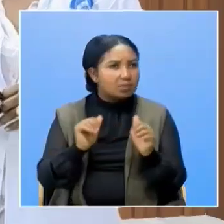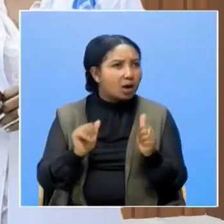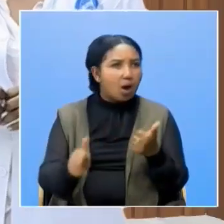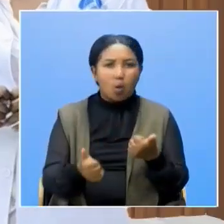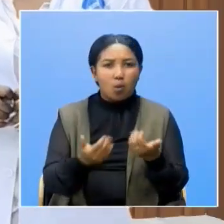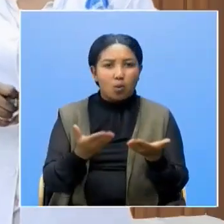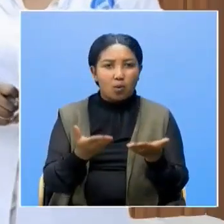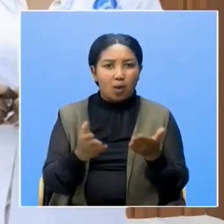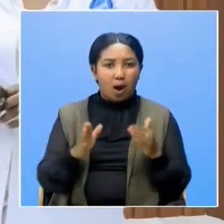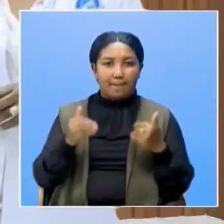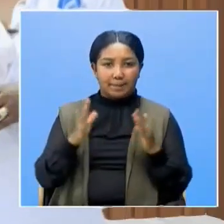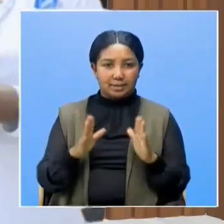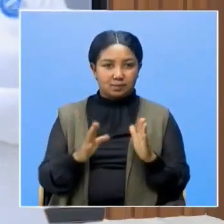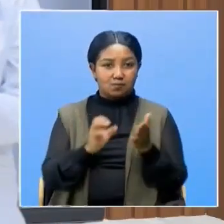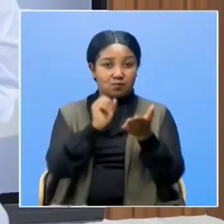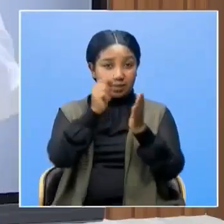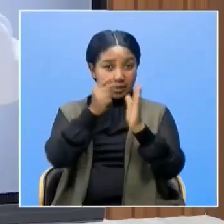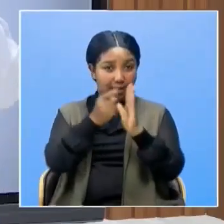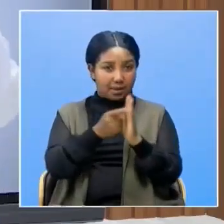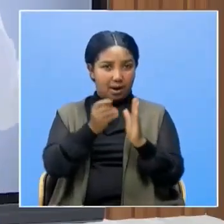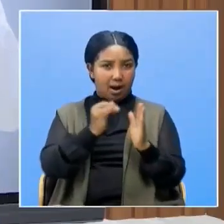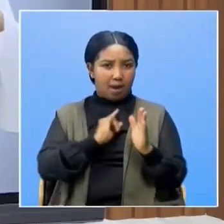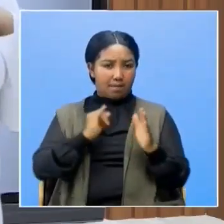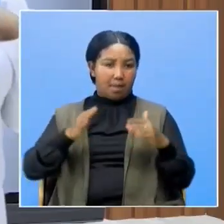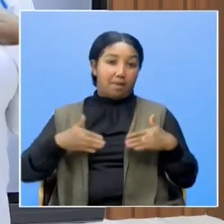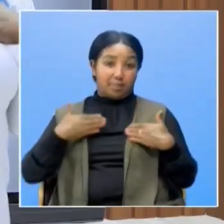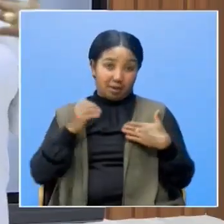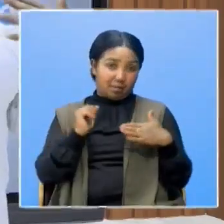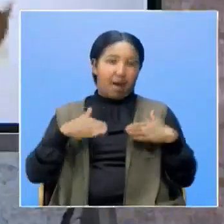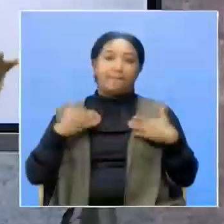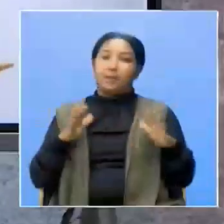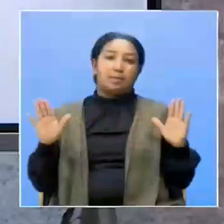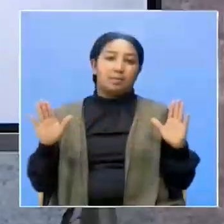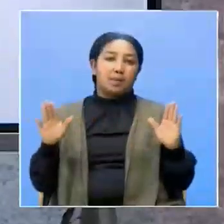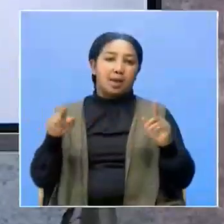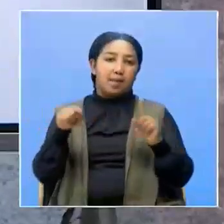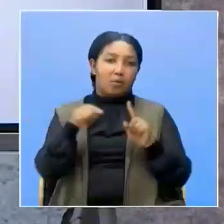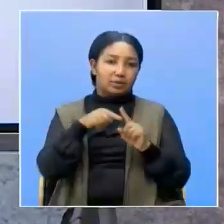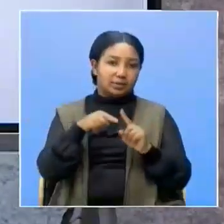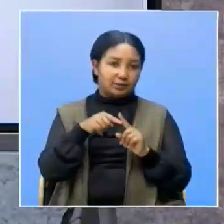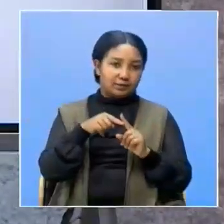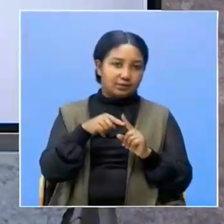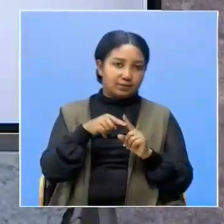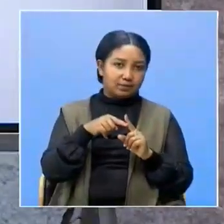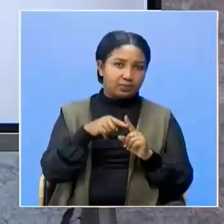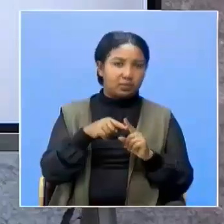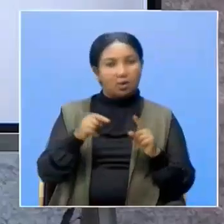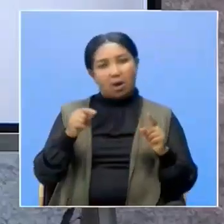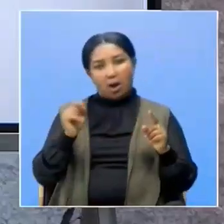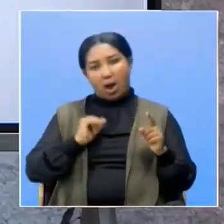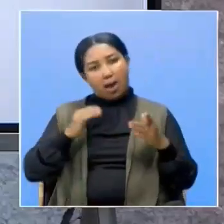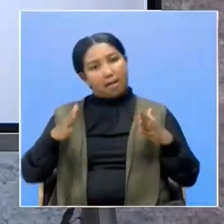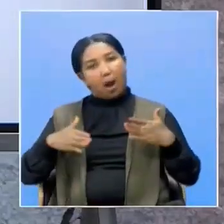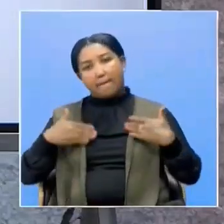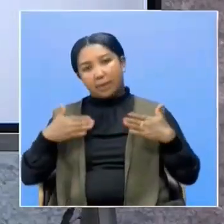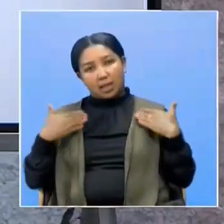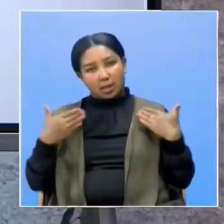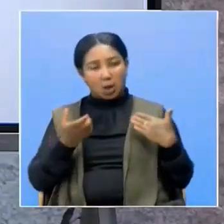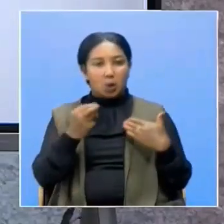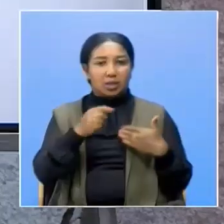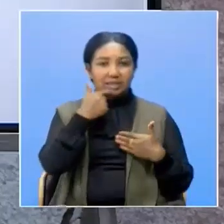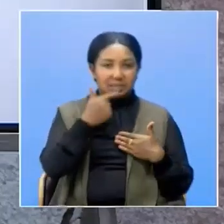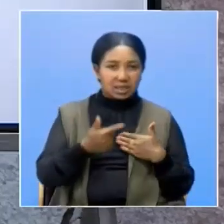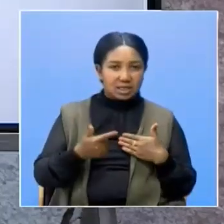about that? For example, I am happy. That's positive. Yeah, I am happy. Or I can